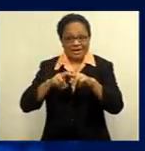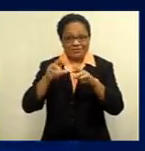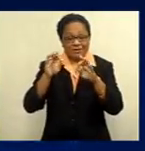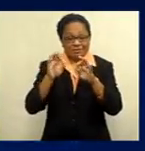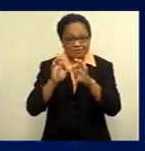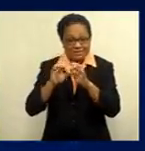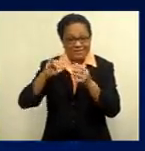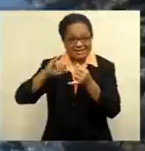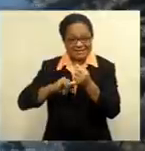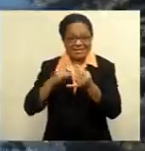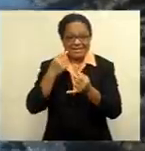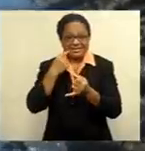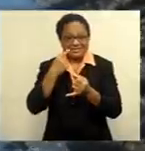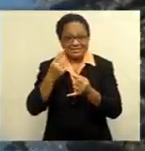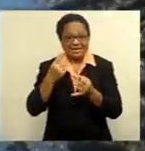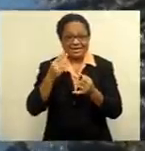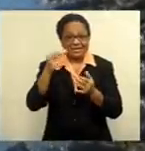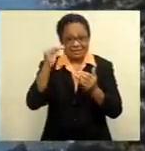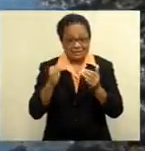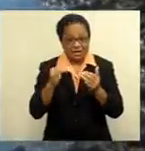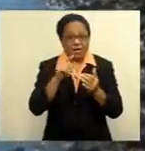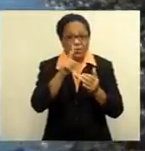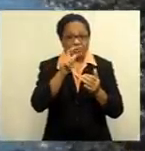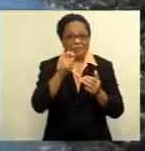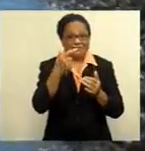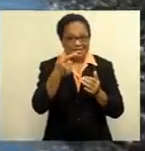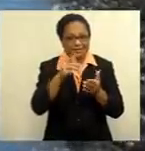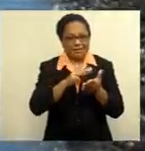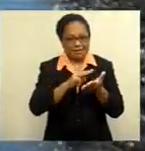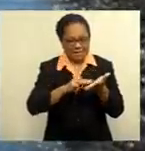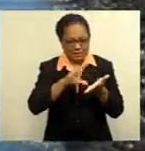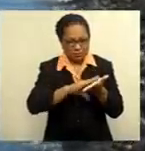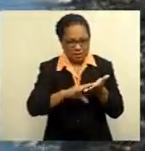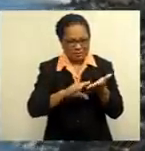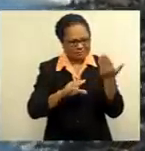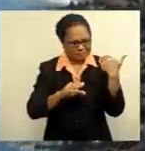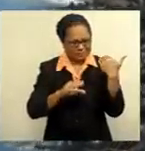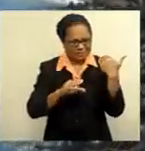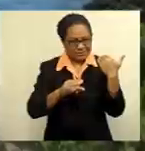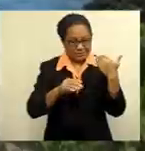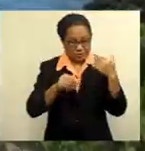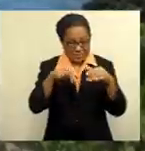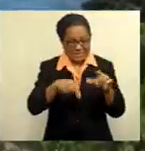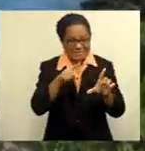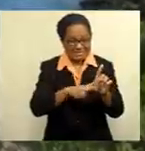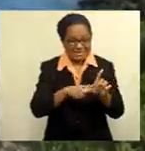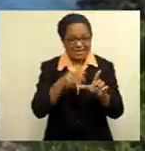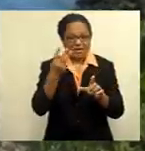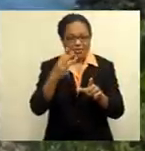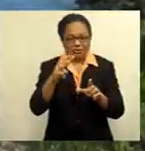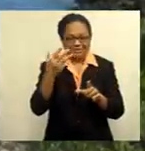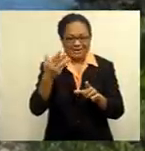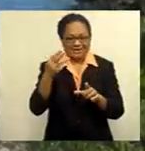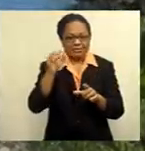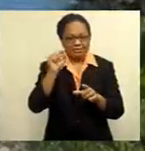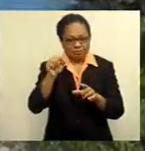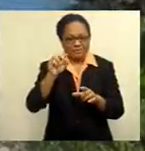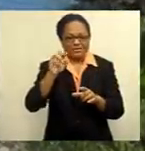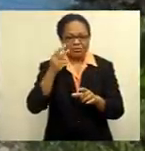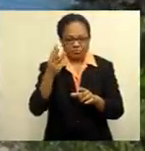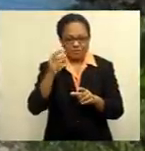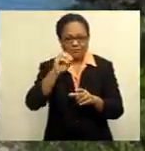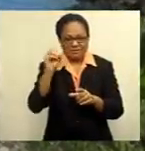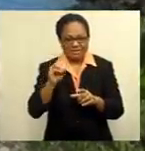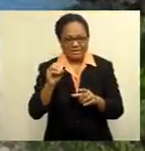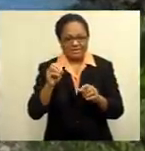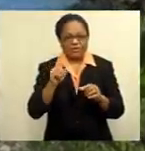at $1.7 million. The Bureau says for this year's June quarter earnings was 39.3% or